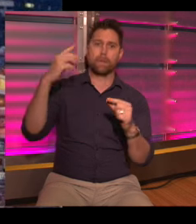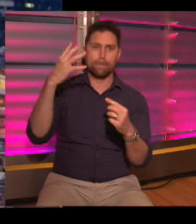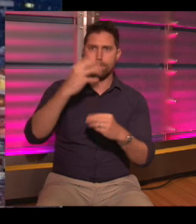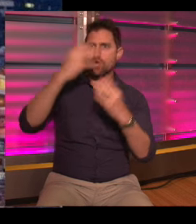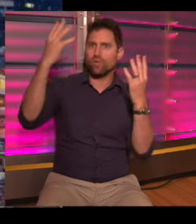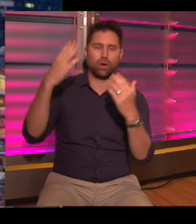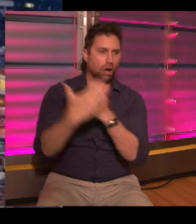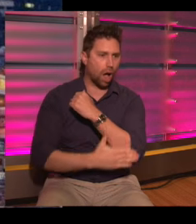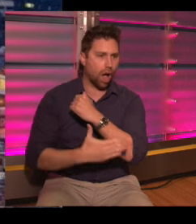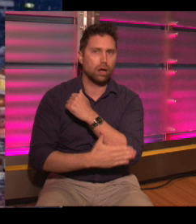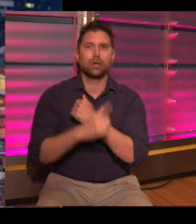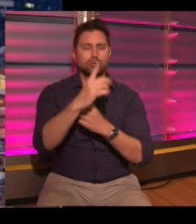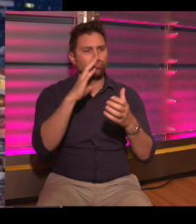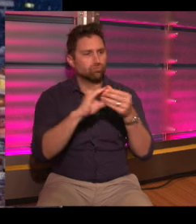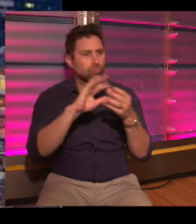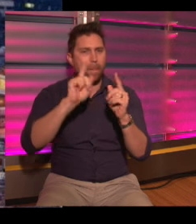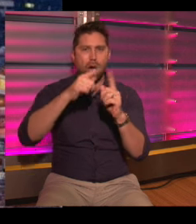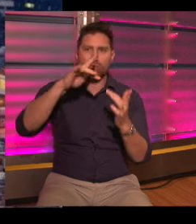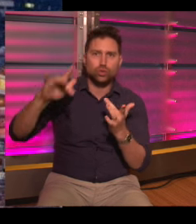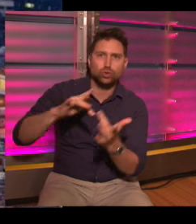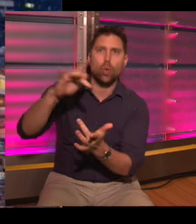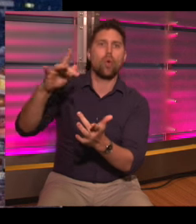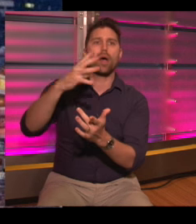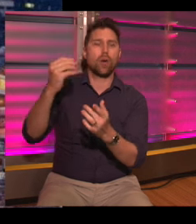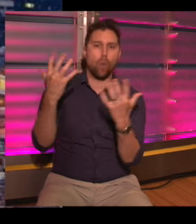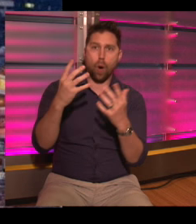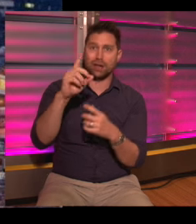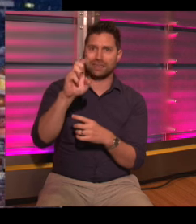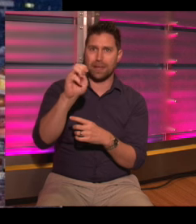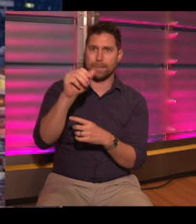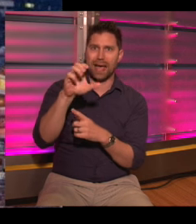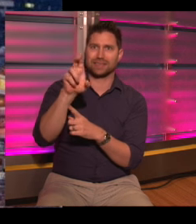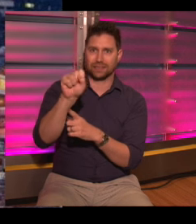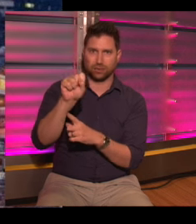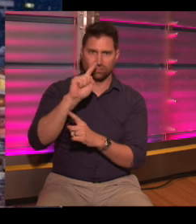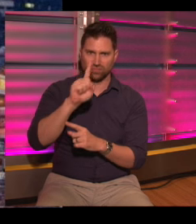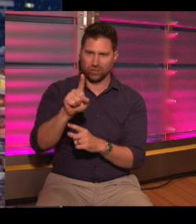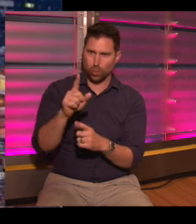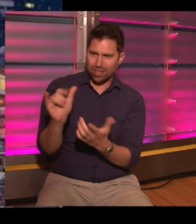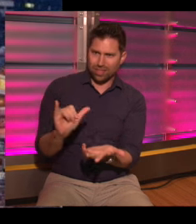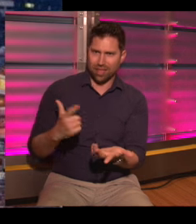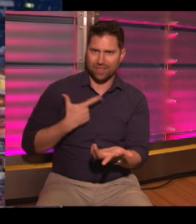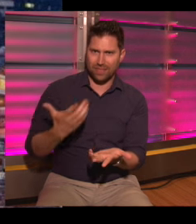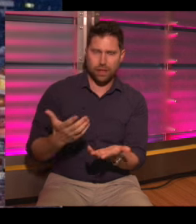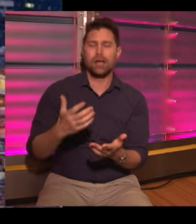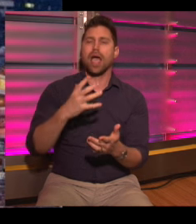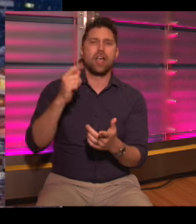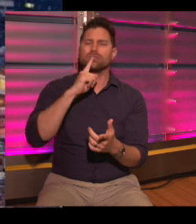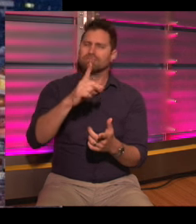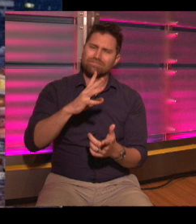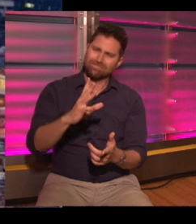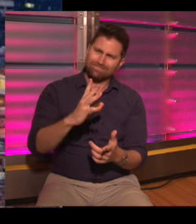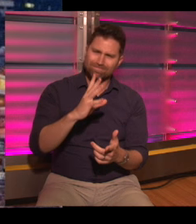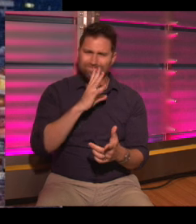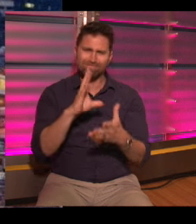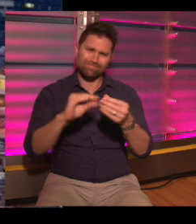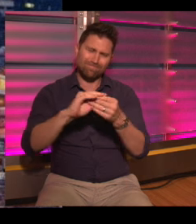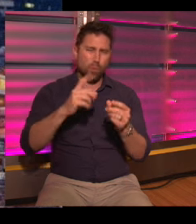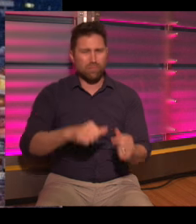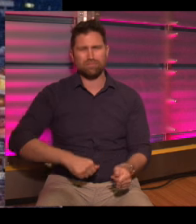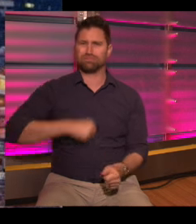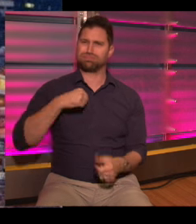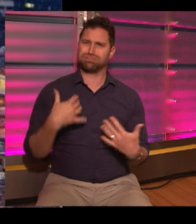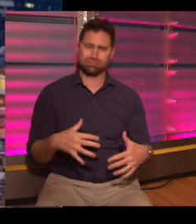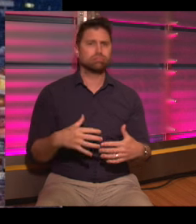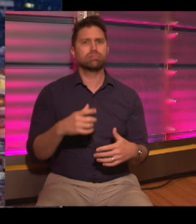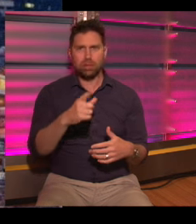about, you know, the tourism and what Damascus was like, and spoke with so much pride. And Syria, you know, it used to be a huge